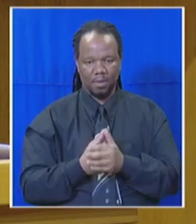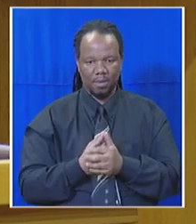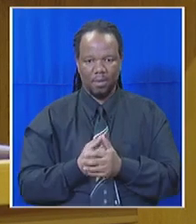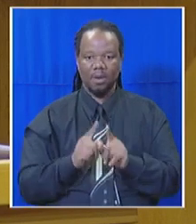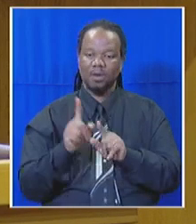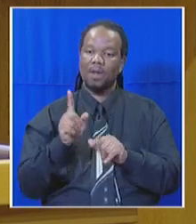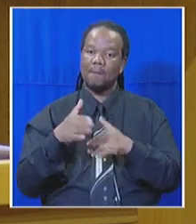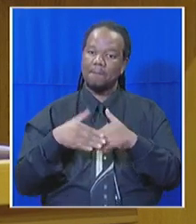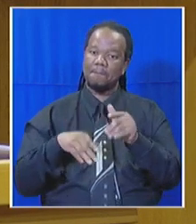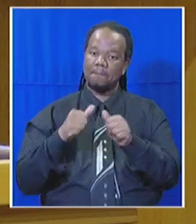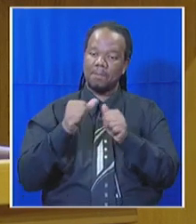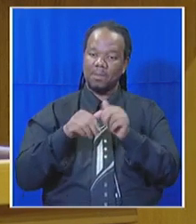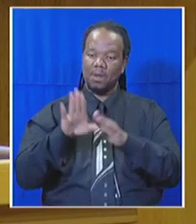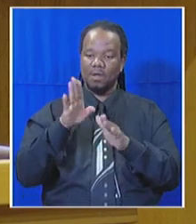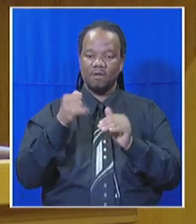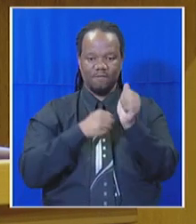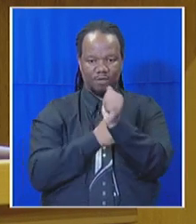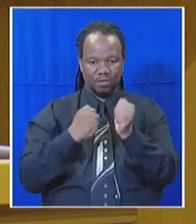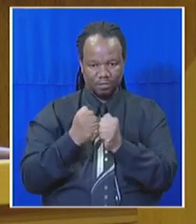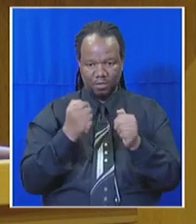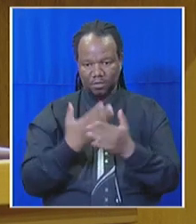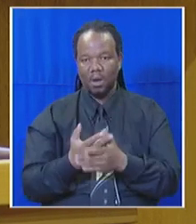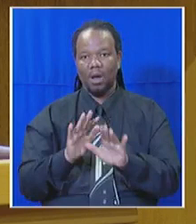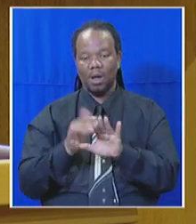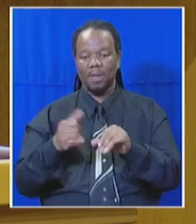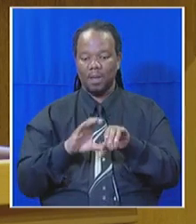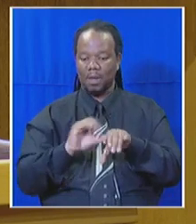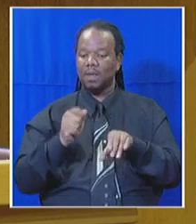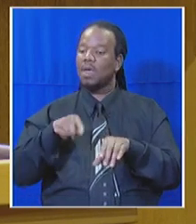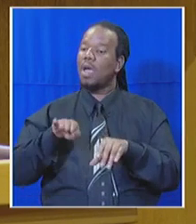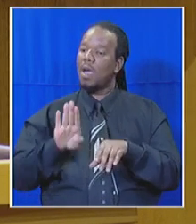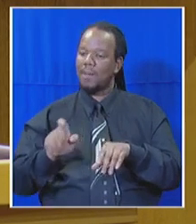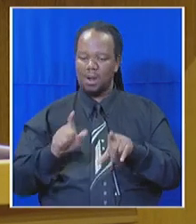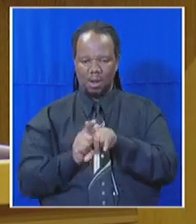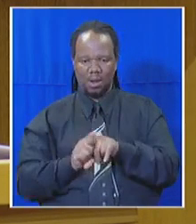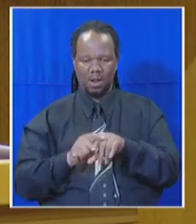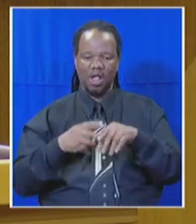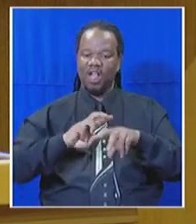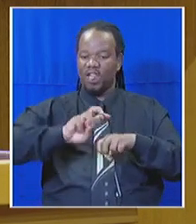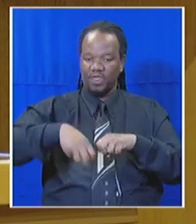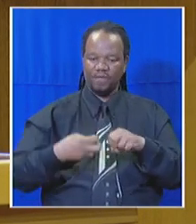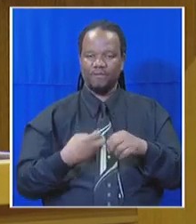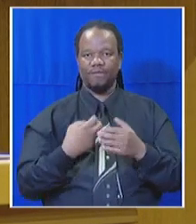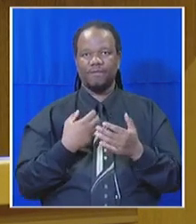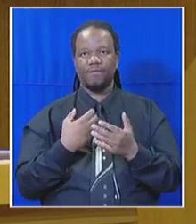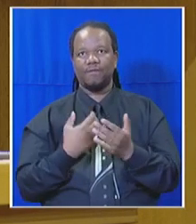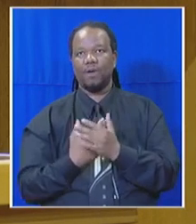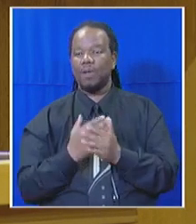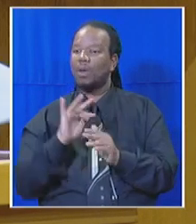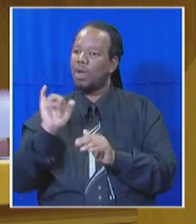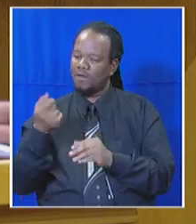infrastructure and take all steps possible to curb cable and metal theft using the Criminal Matters Amendment Bill